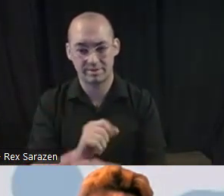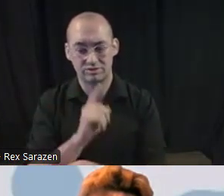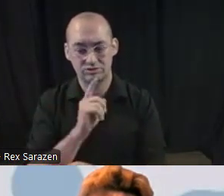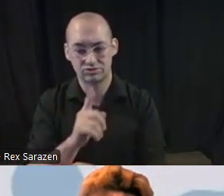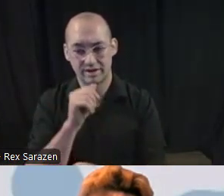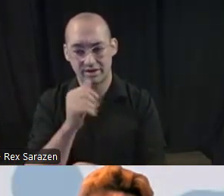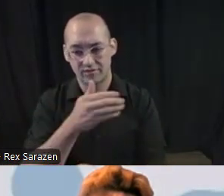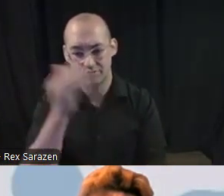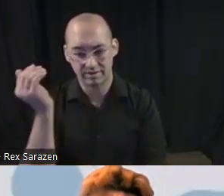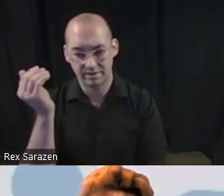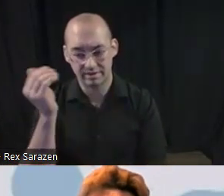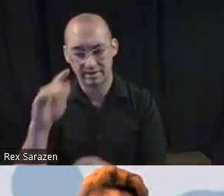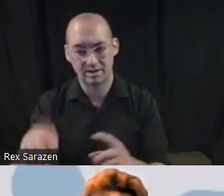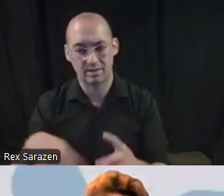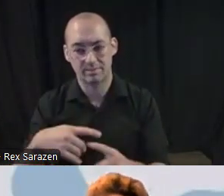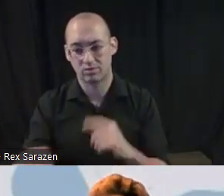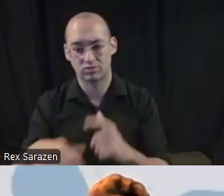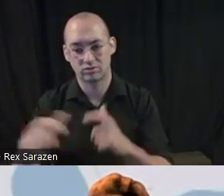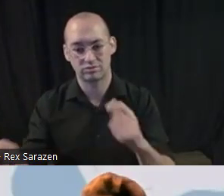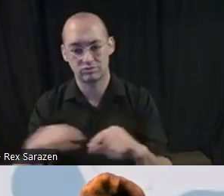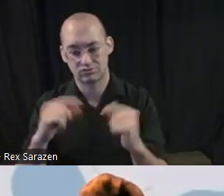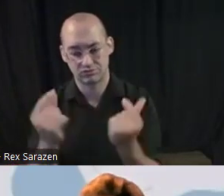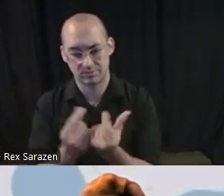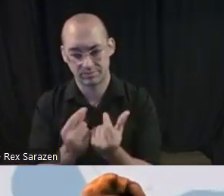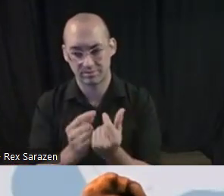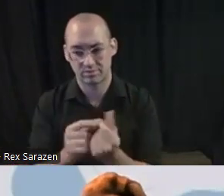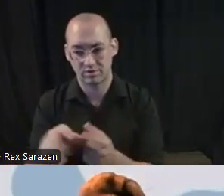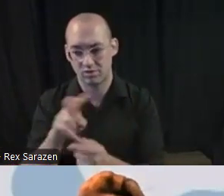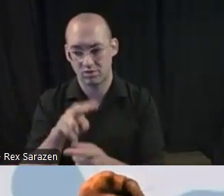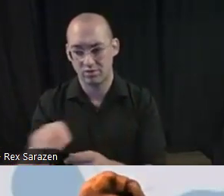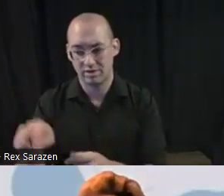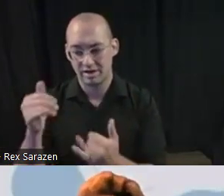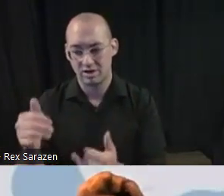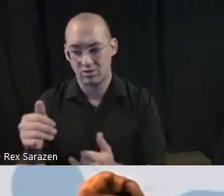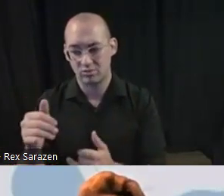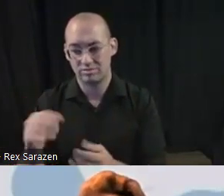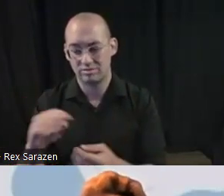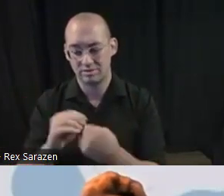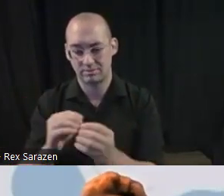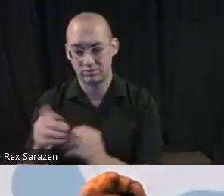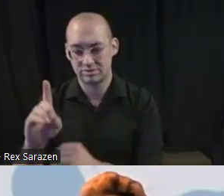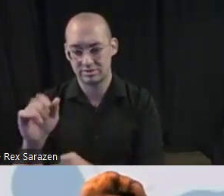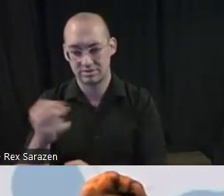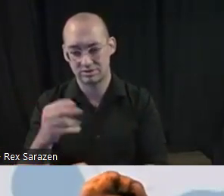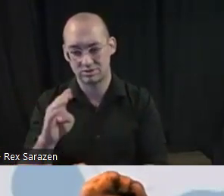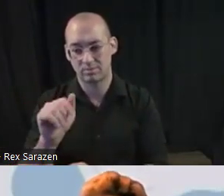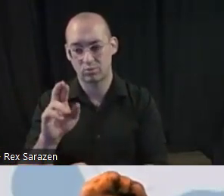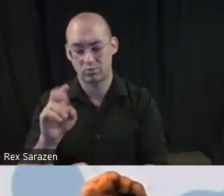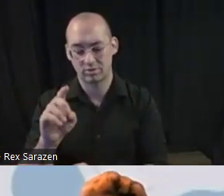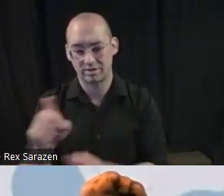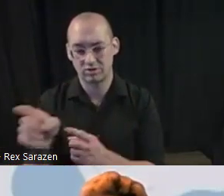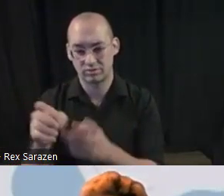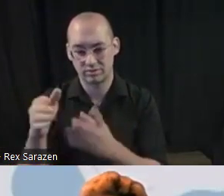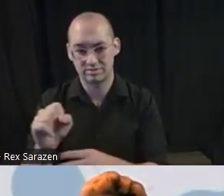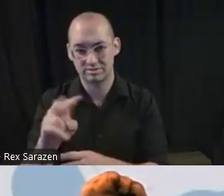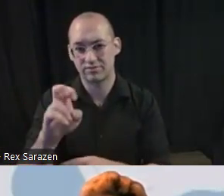about this huge population. Just looking at now the stats on the dashboard, I see Director Savinka on